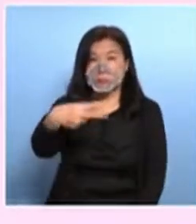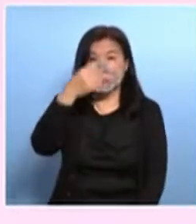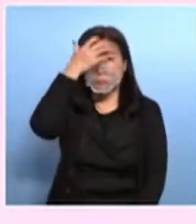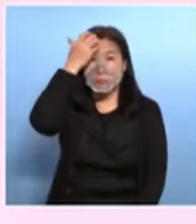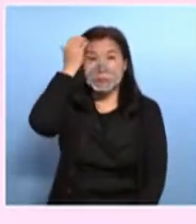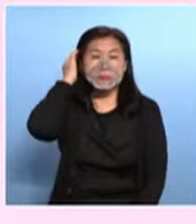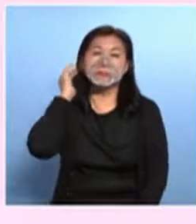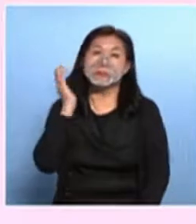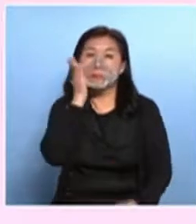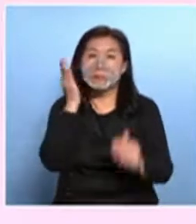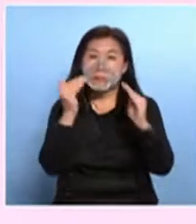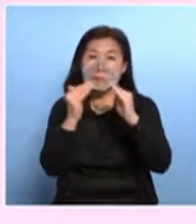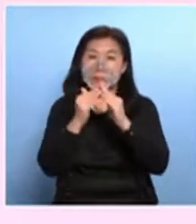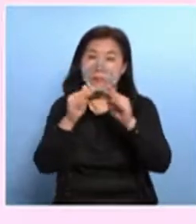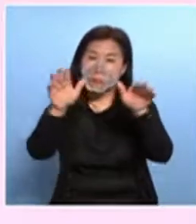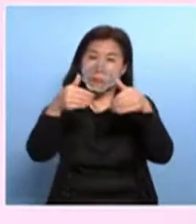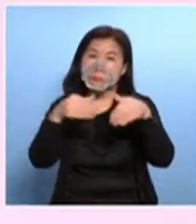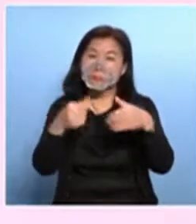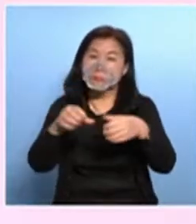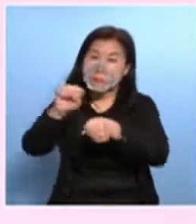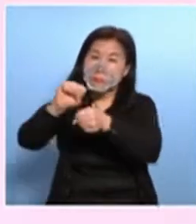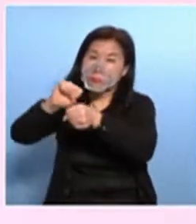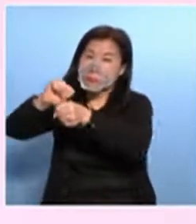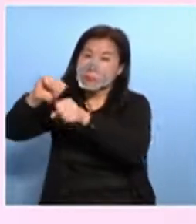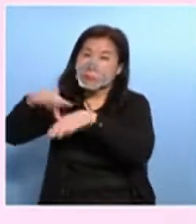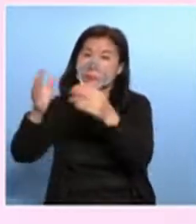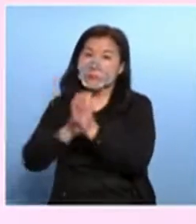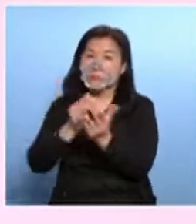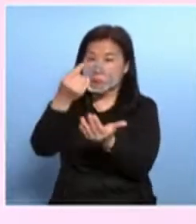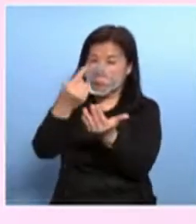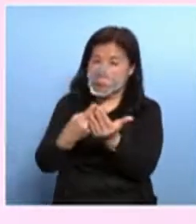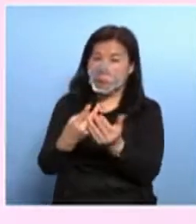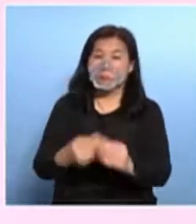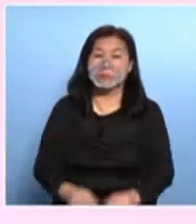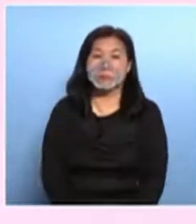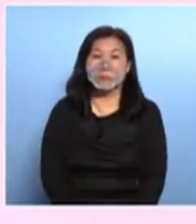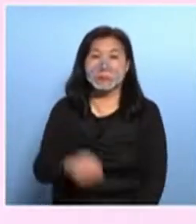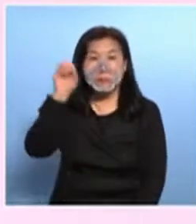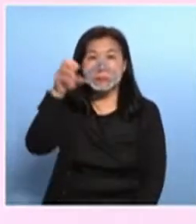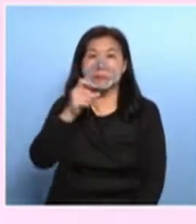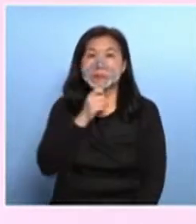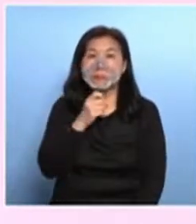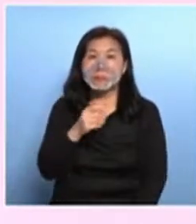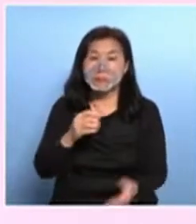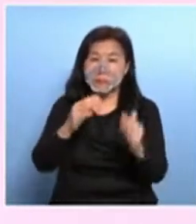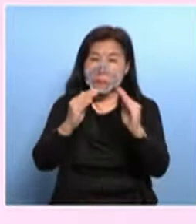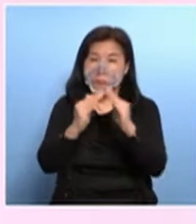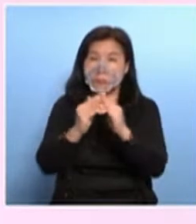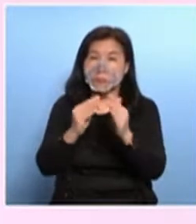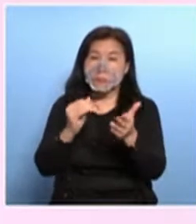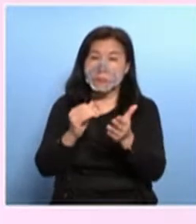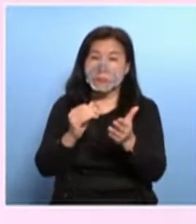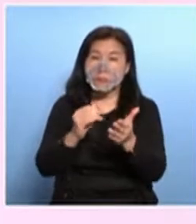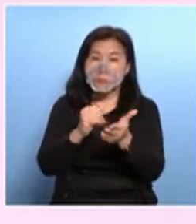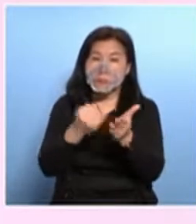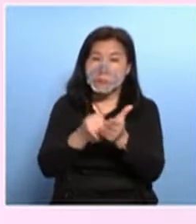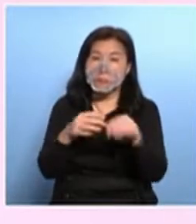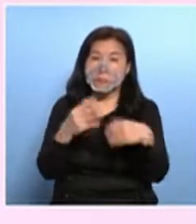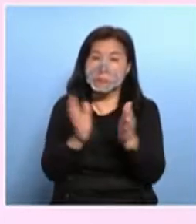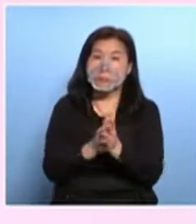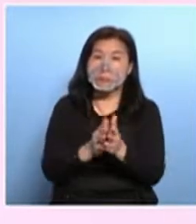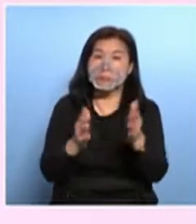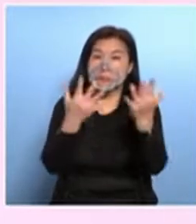And B. Introducing a progressive rating system for domestic properties. For domestic properties with rateable value of